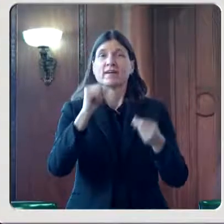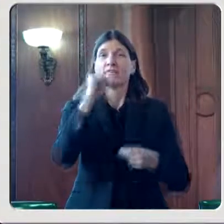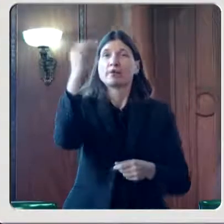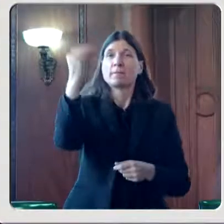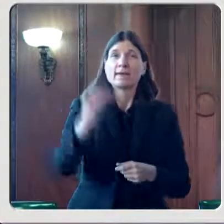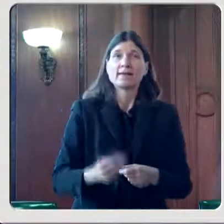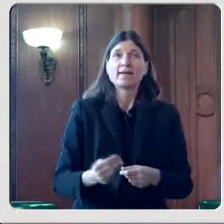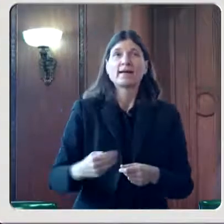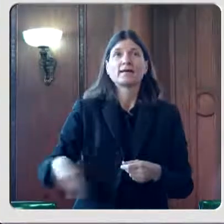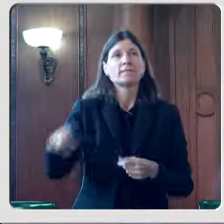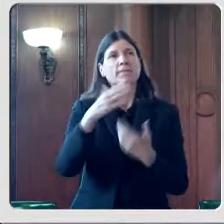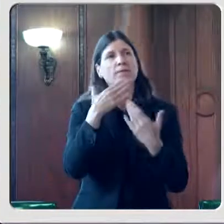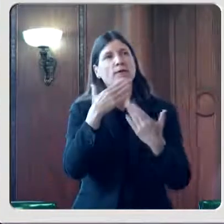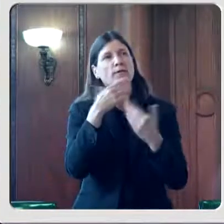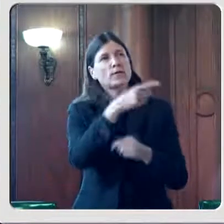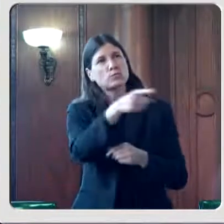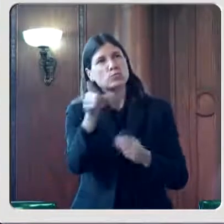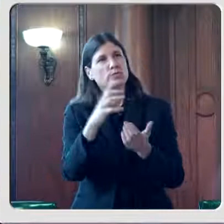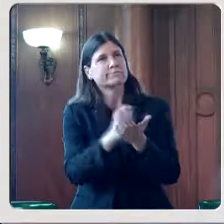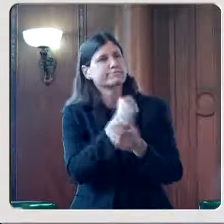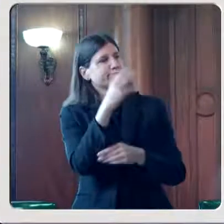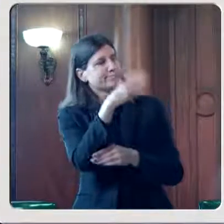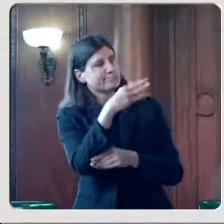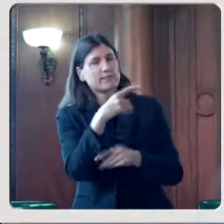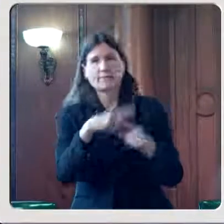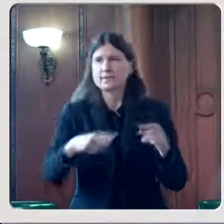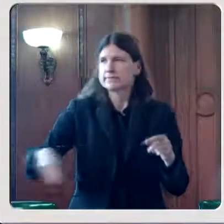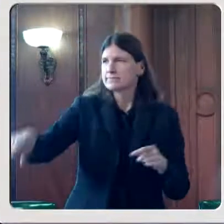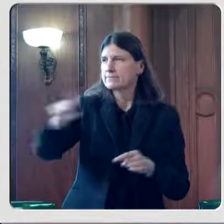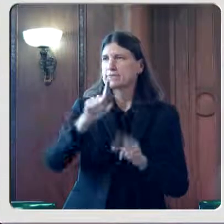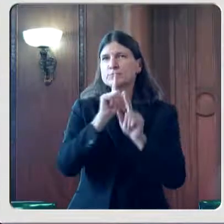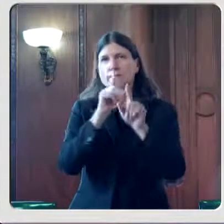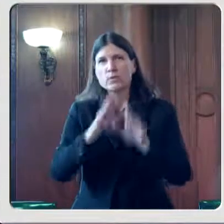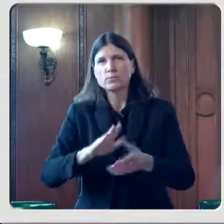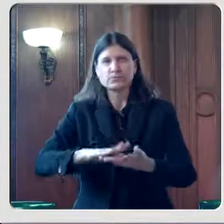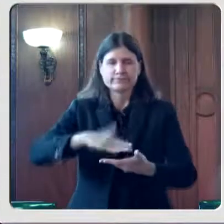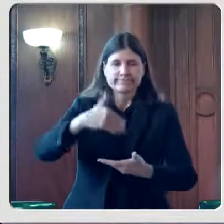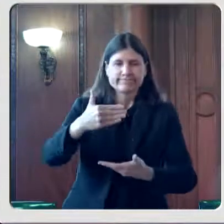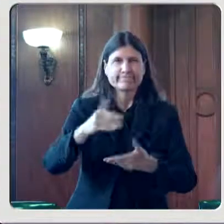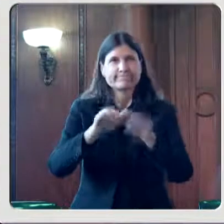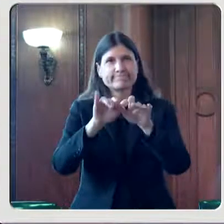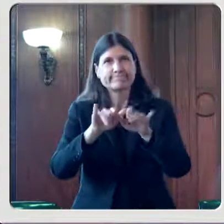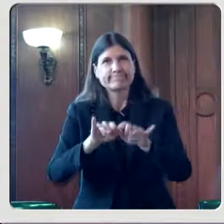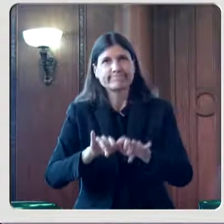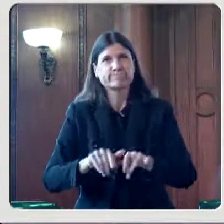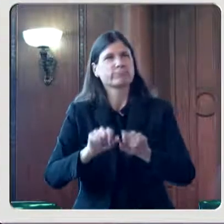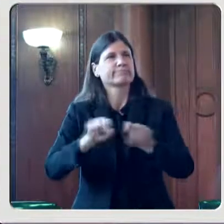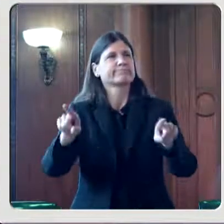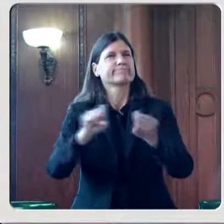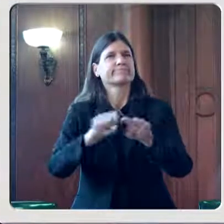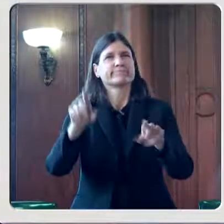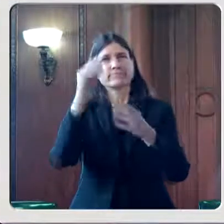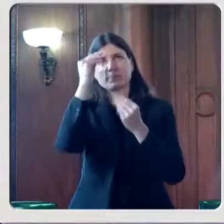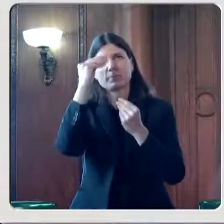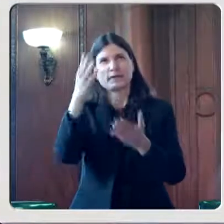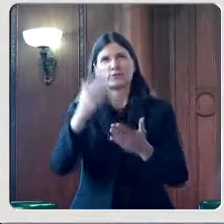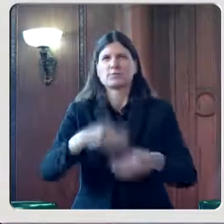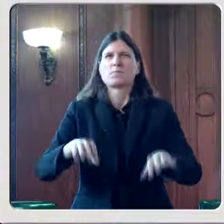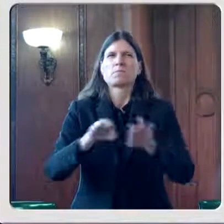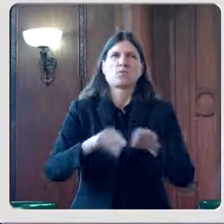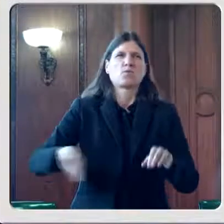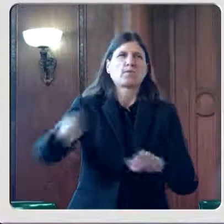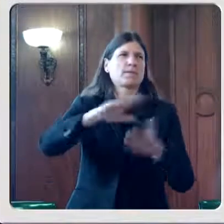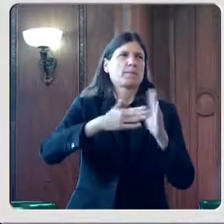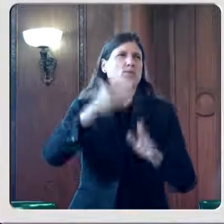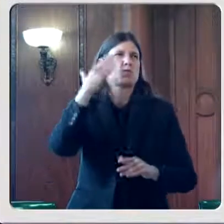deeply appreciate TV and print and radio for getting this information out,